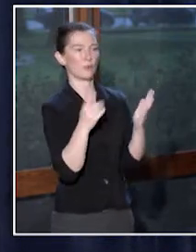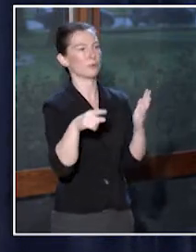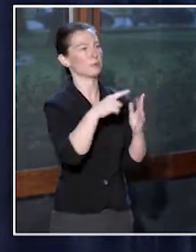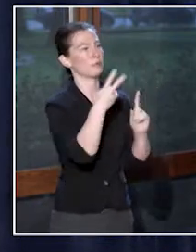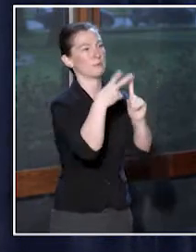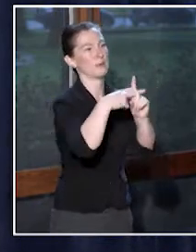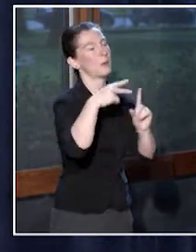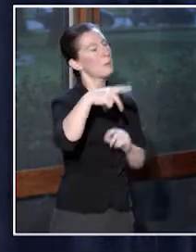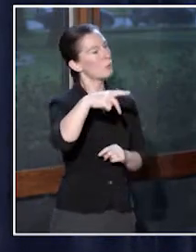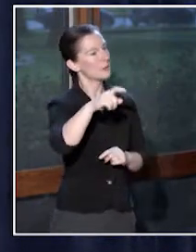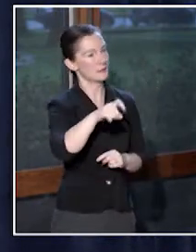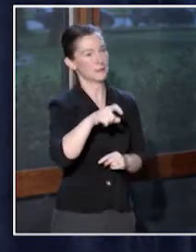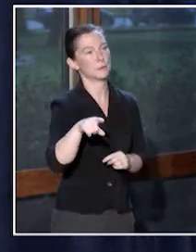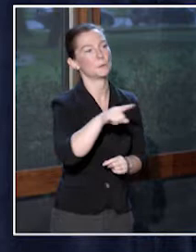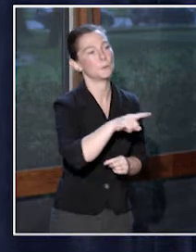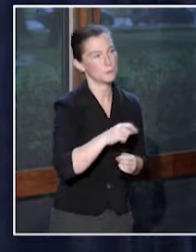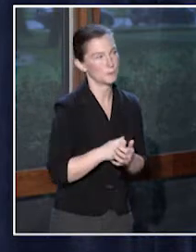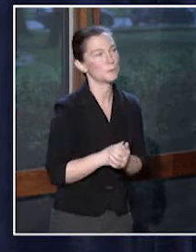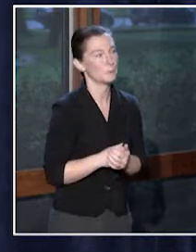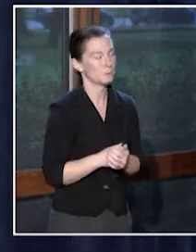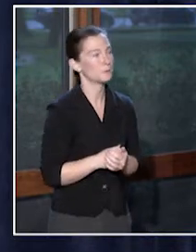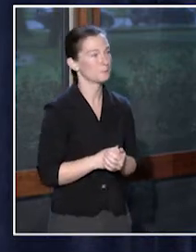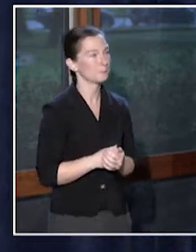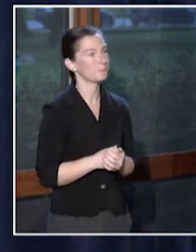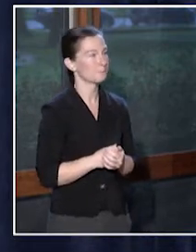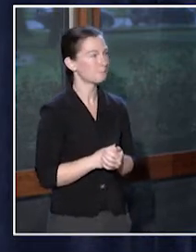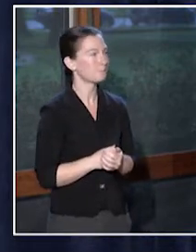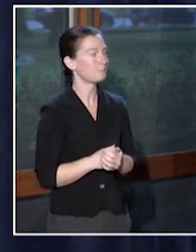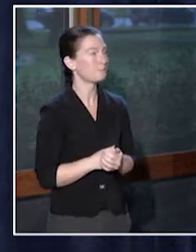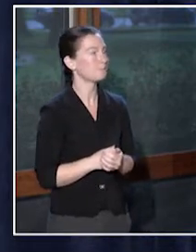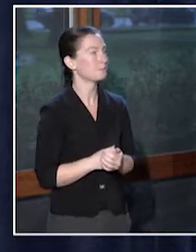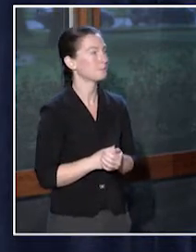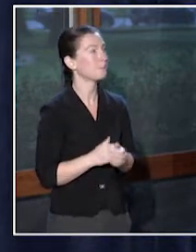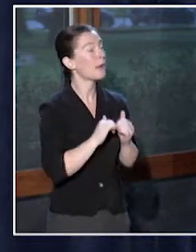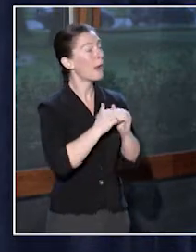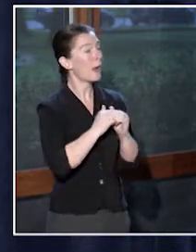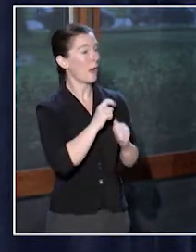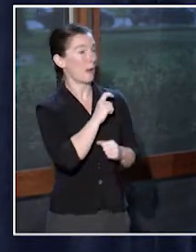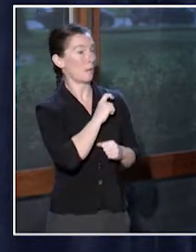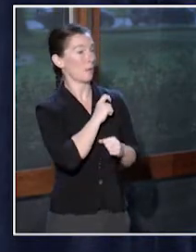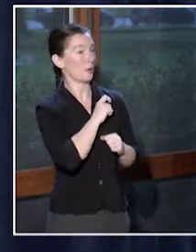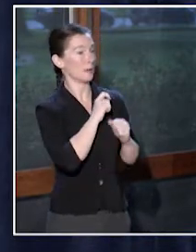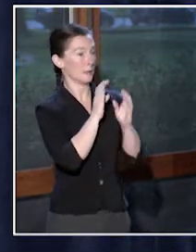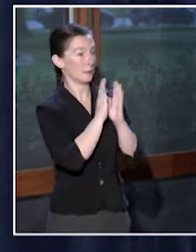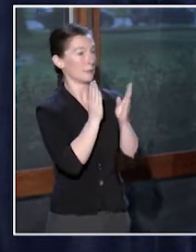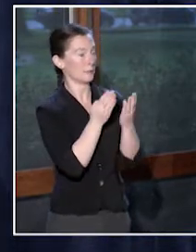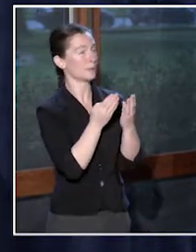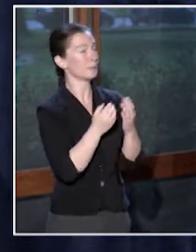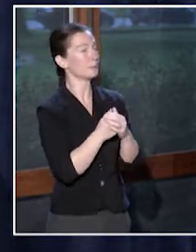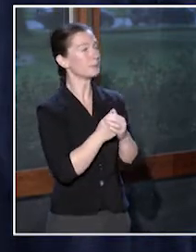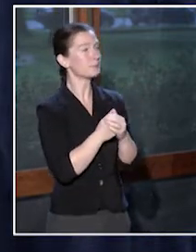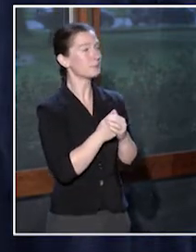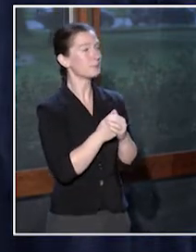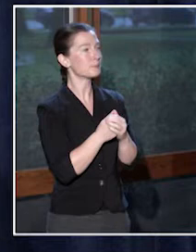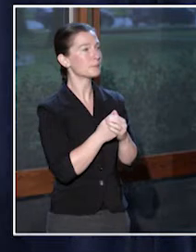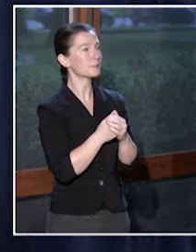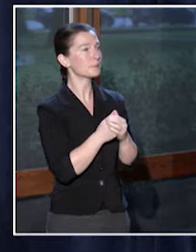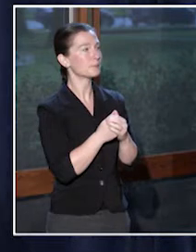needs you. How the Portland Police Bureau carries out its duties also